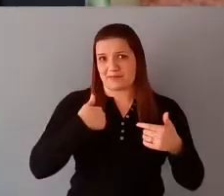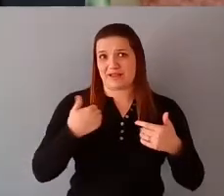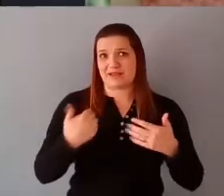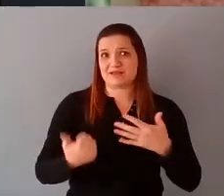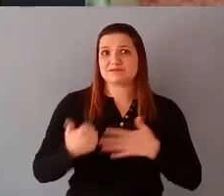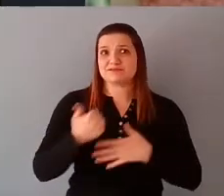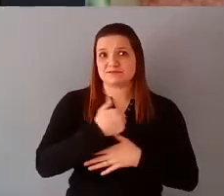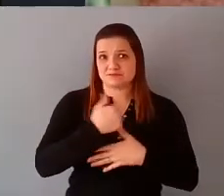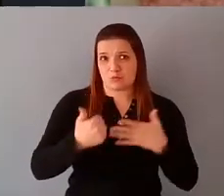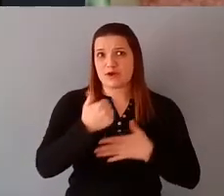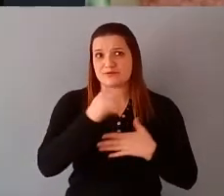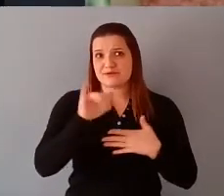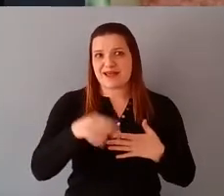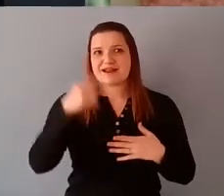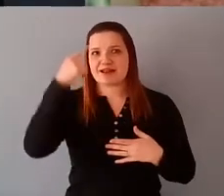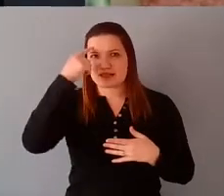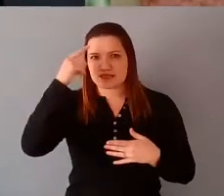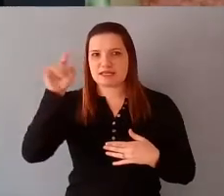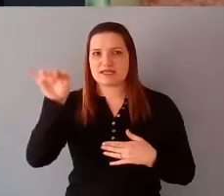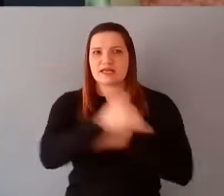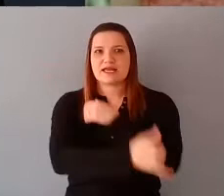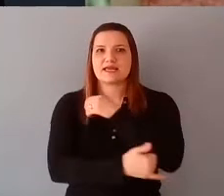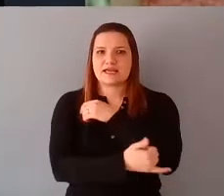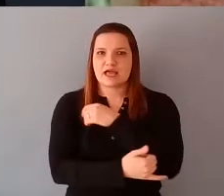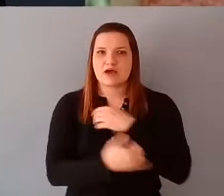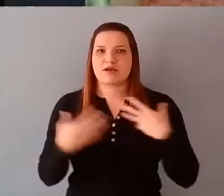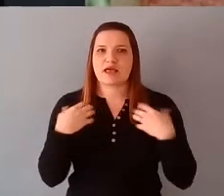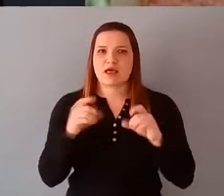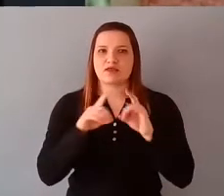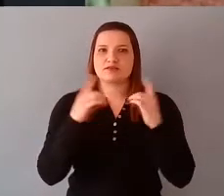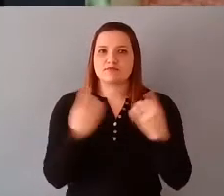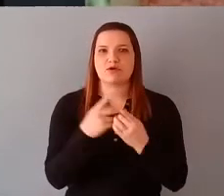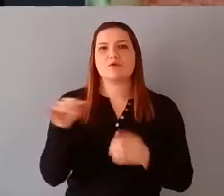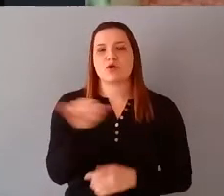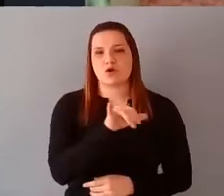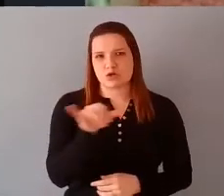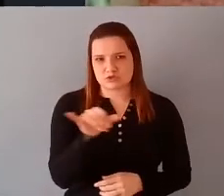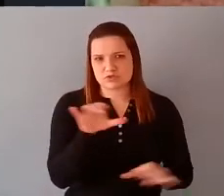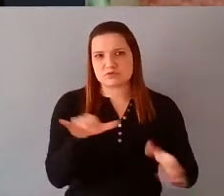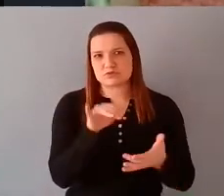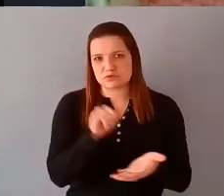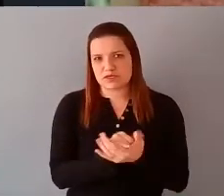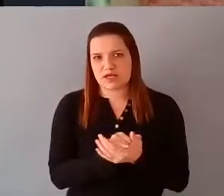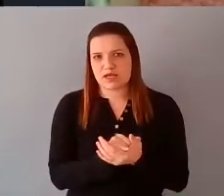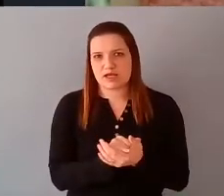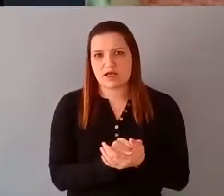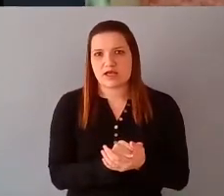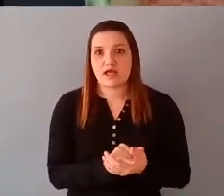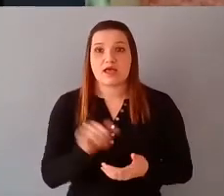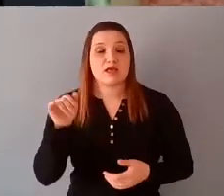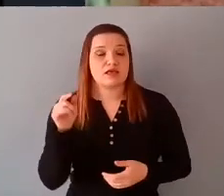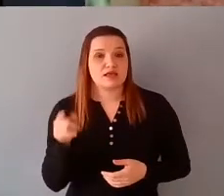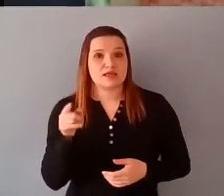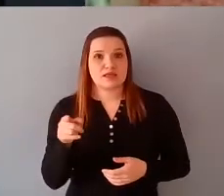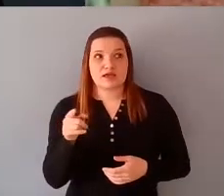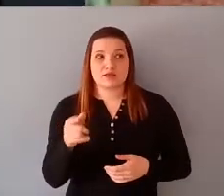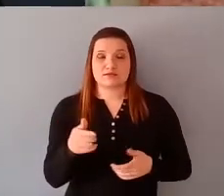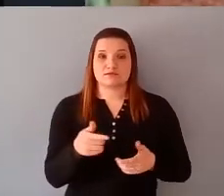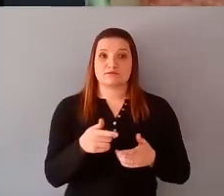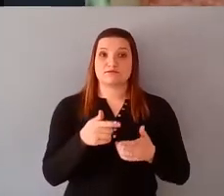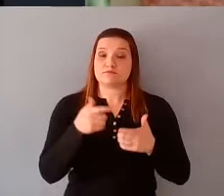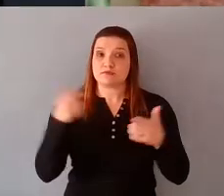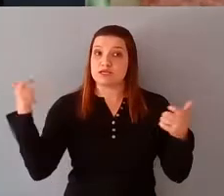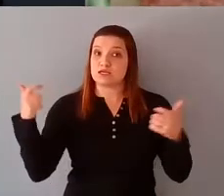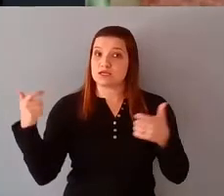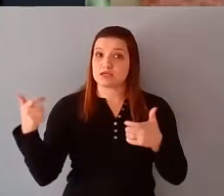and I suspect that's the way that the county health department will also. And they'll play a big role in that